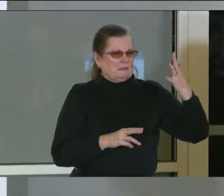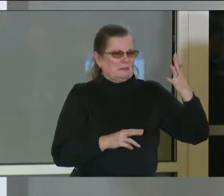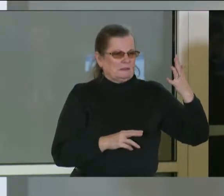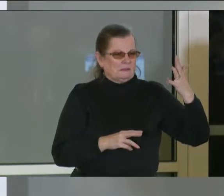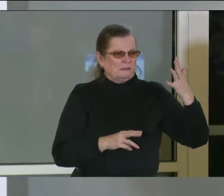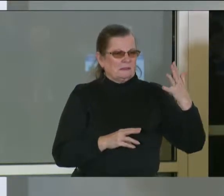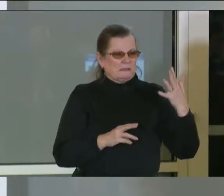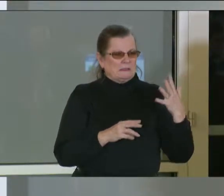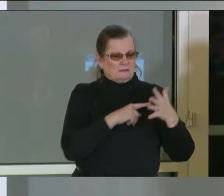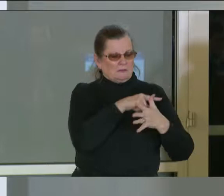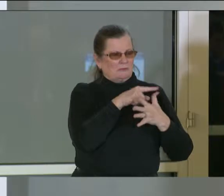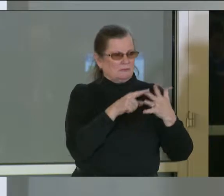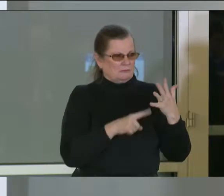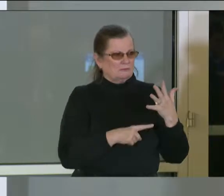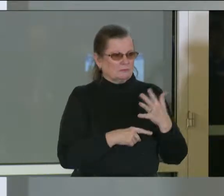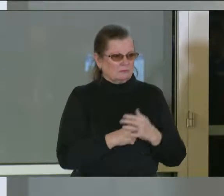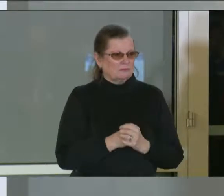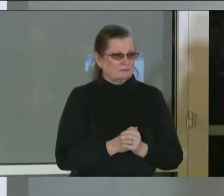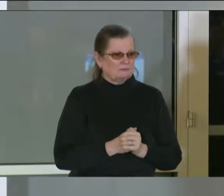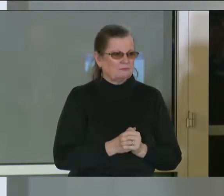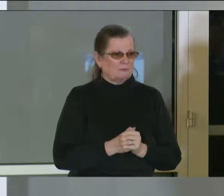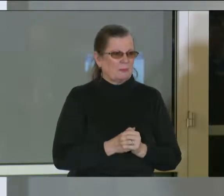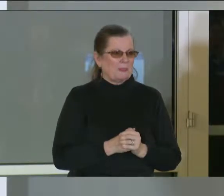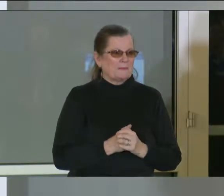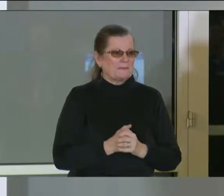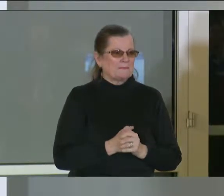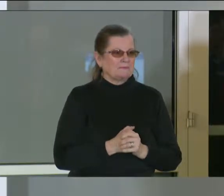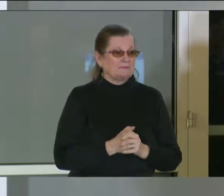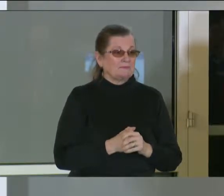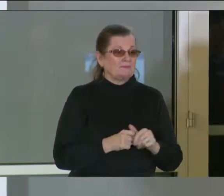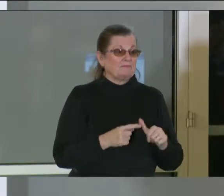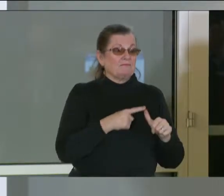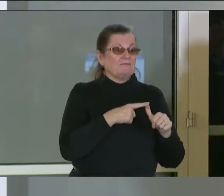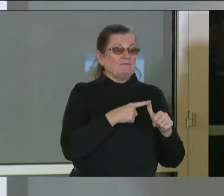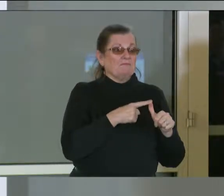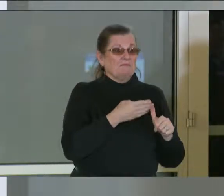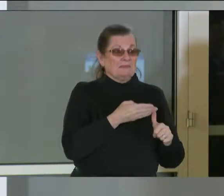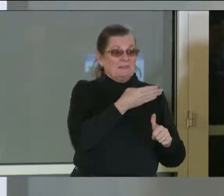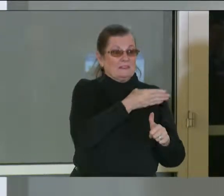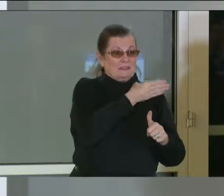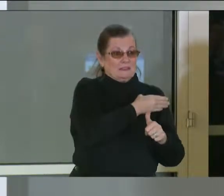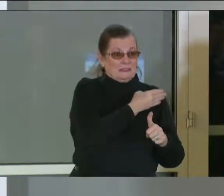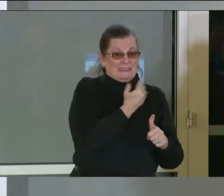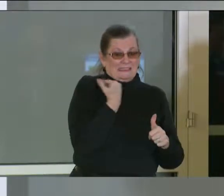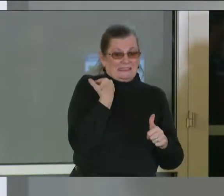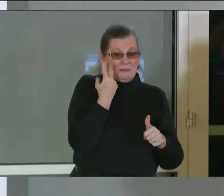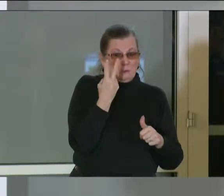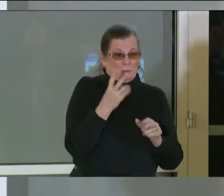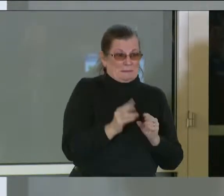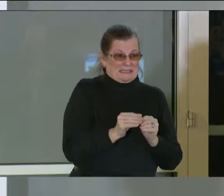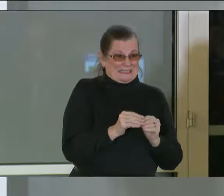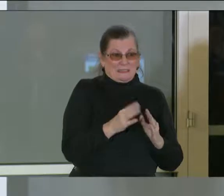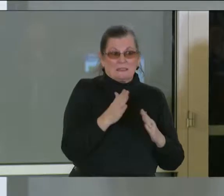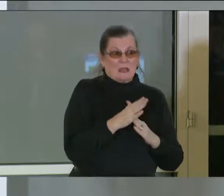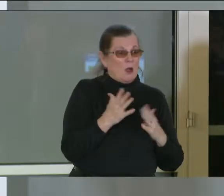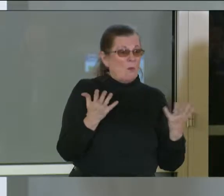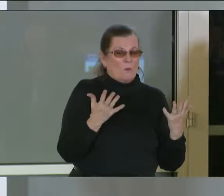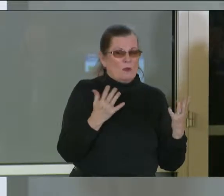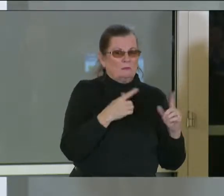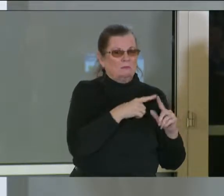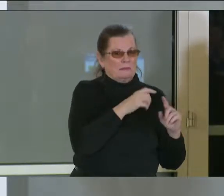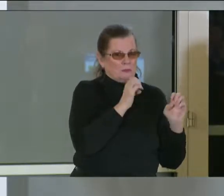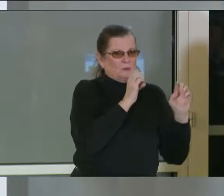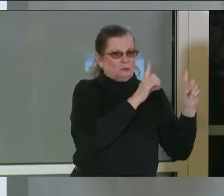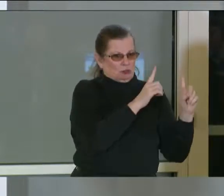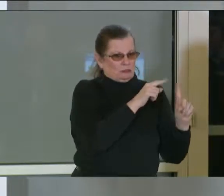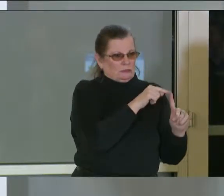Alrighty, so this is a first. The past 2 budget engagement forums, education was at the top. Tonight's forum, housing is